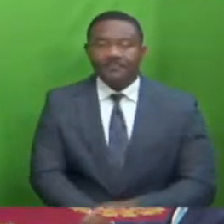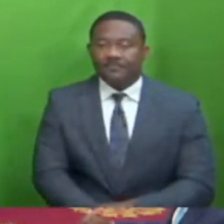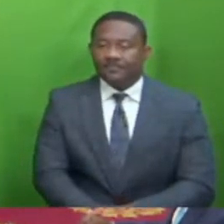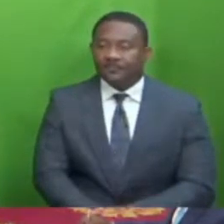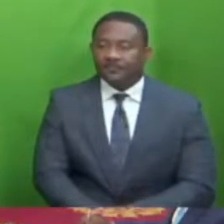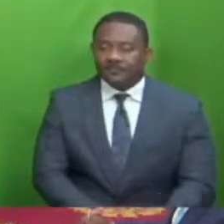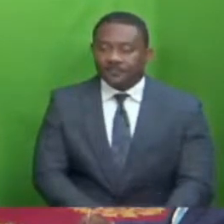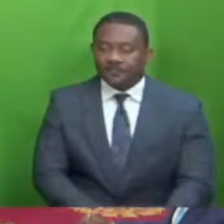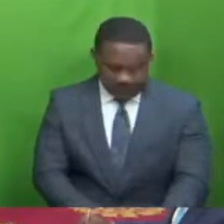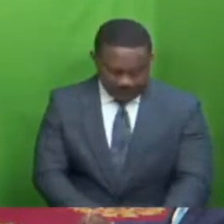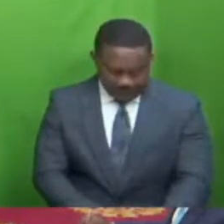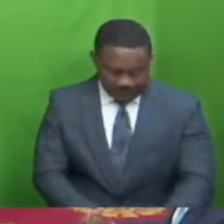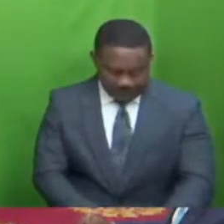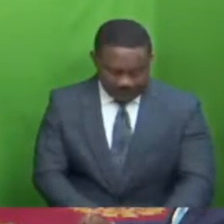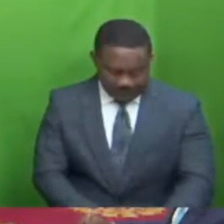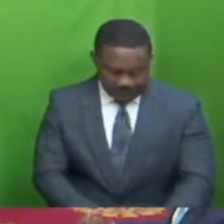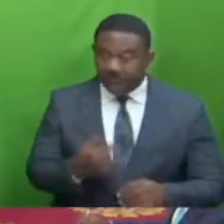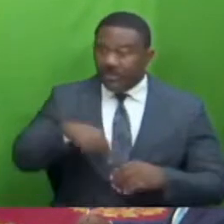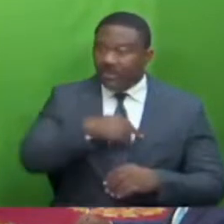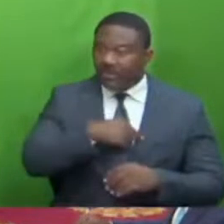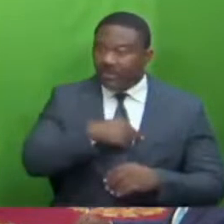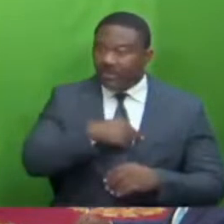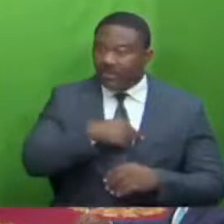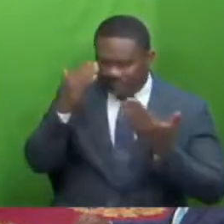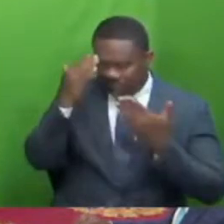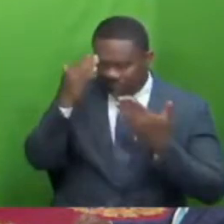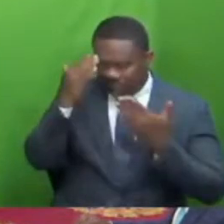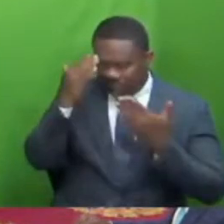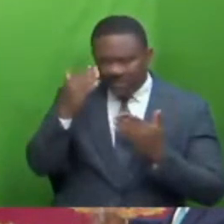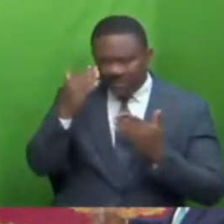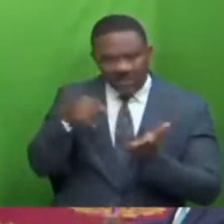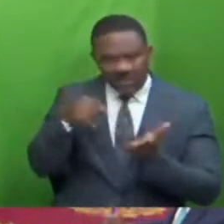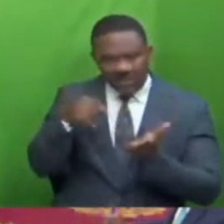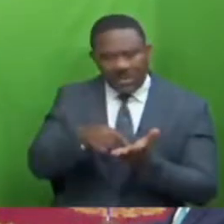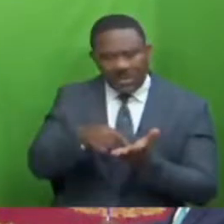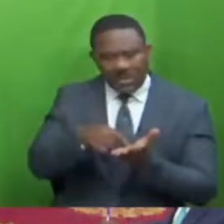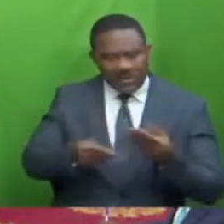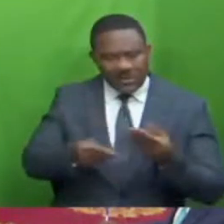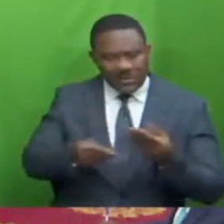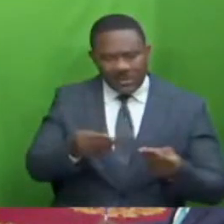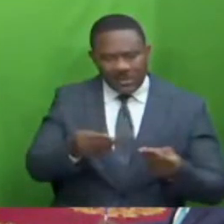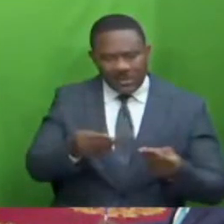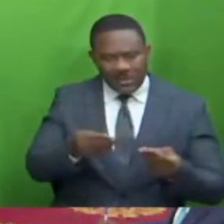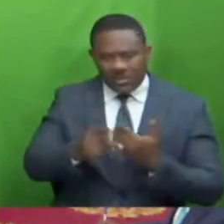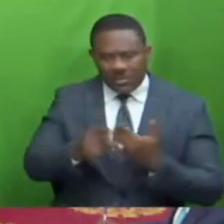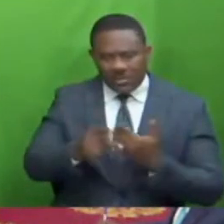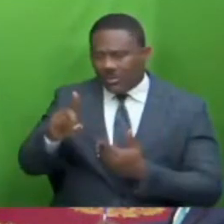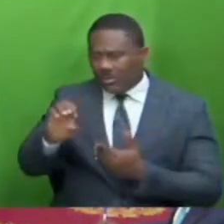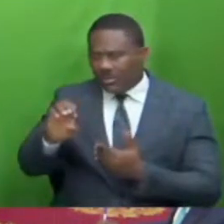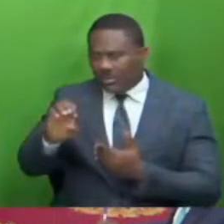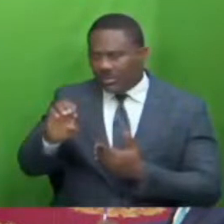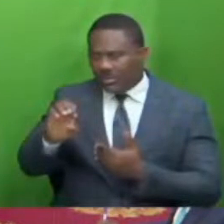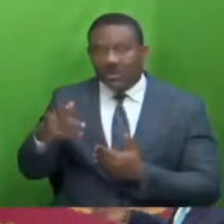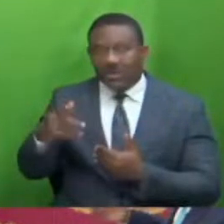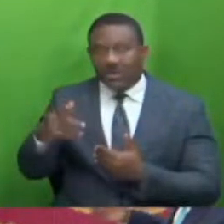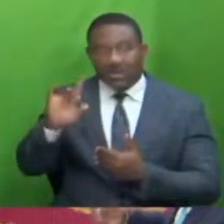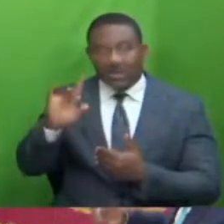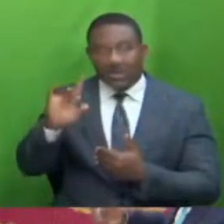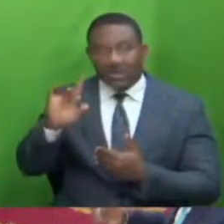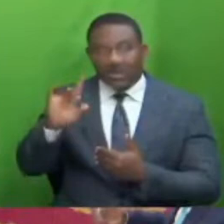also mindful of the impact of the debt exchange program on individuals, and government is working hard to stabilize the